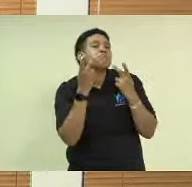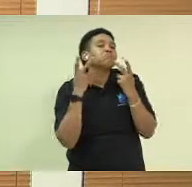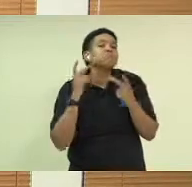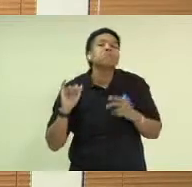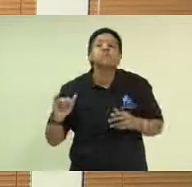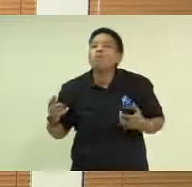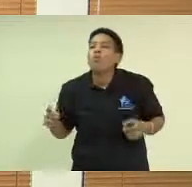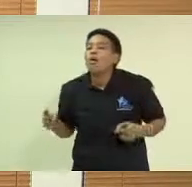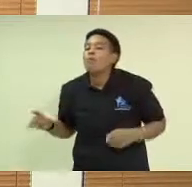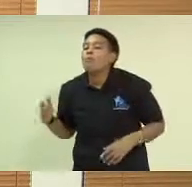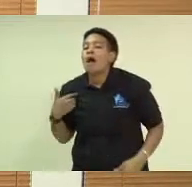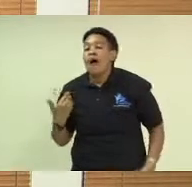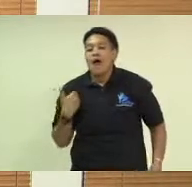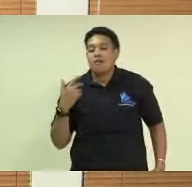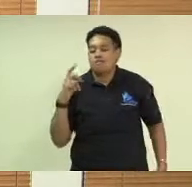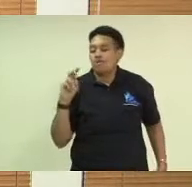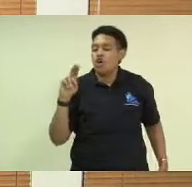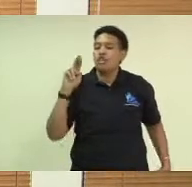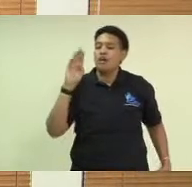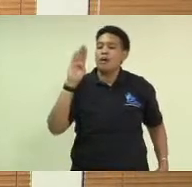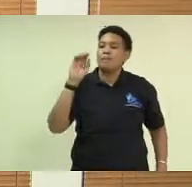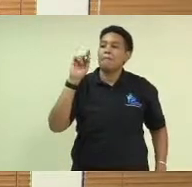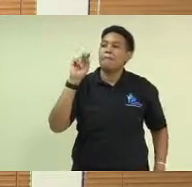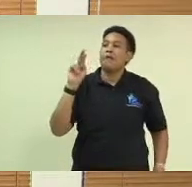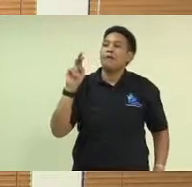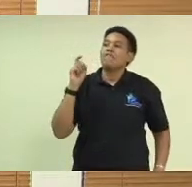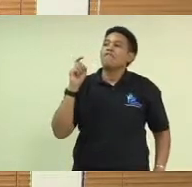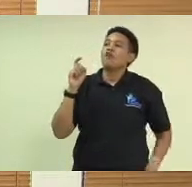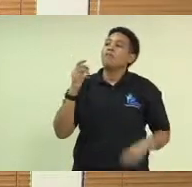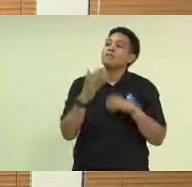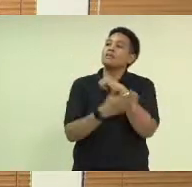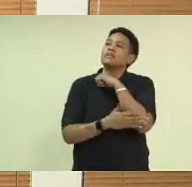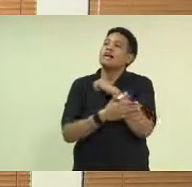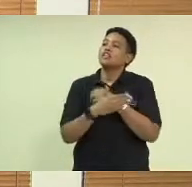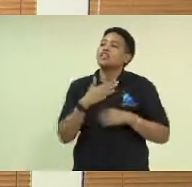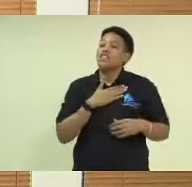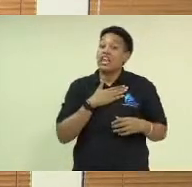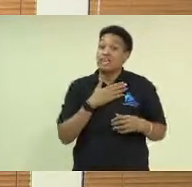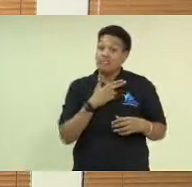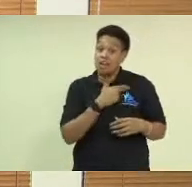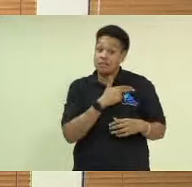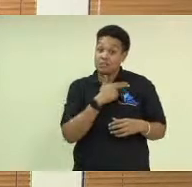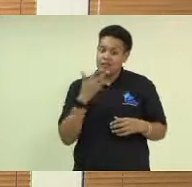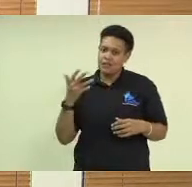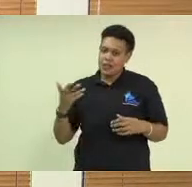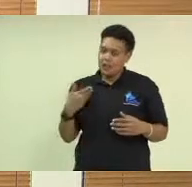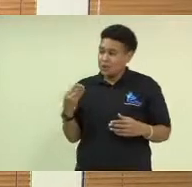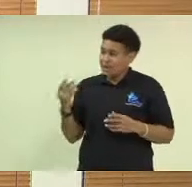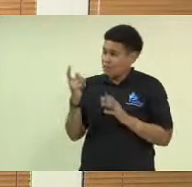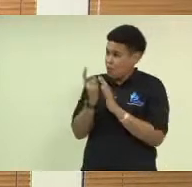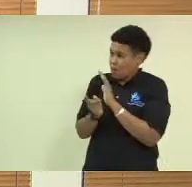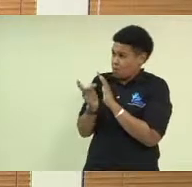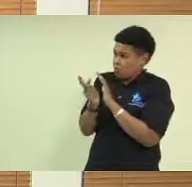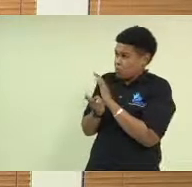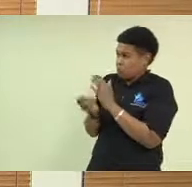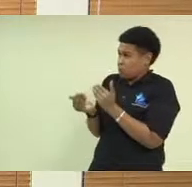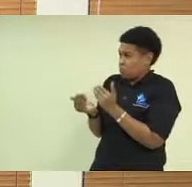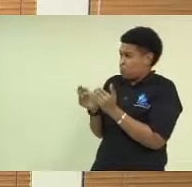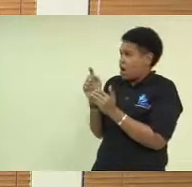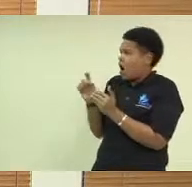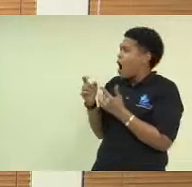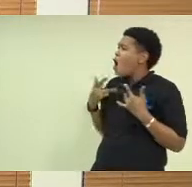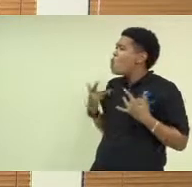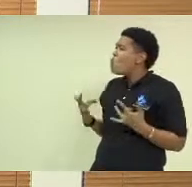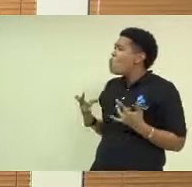the National Chest Hospital. Is she on? Stephen? Okay. And we're just going to give her a minute or two just to ask what's